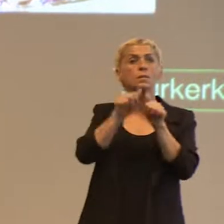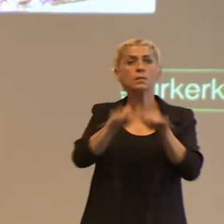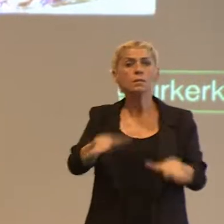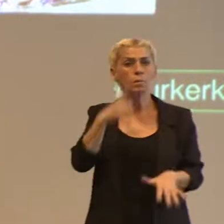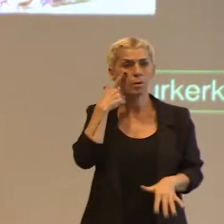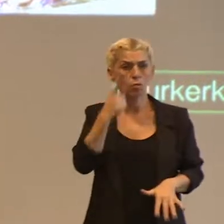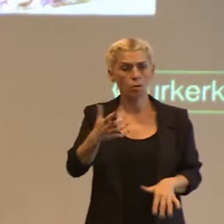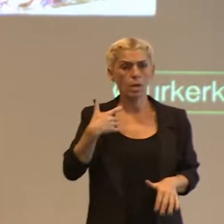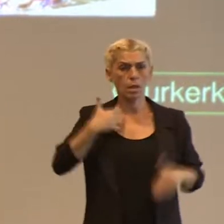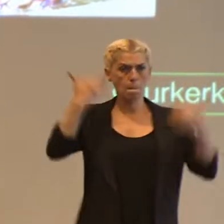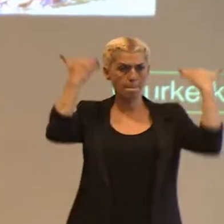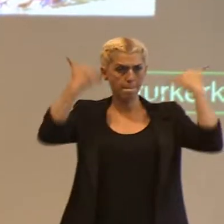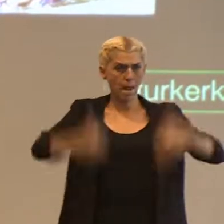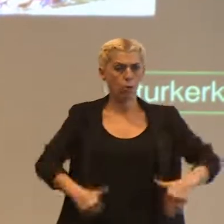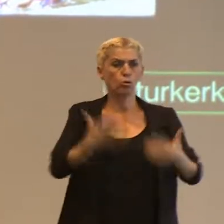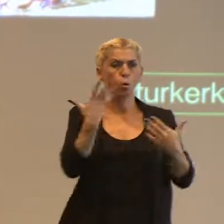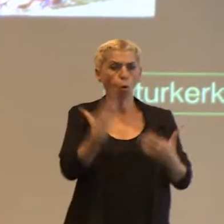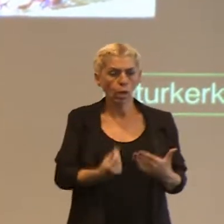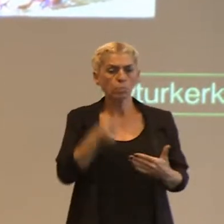information processing